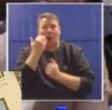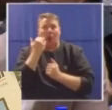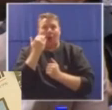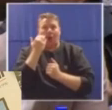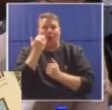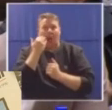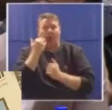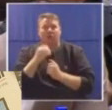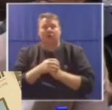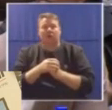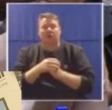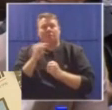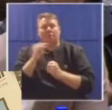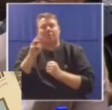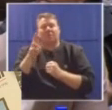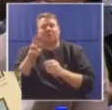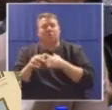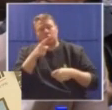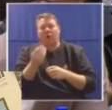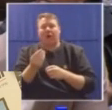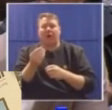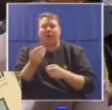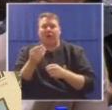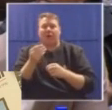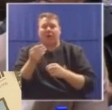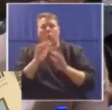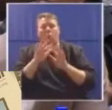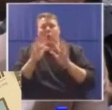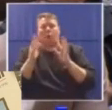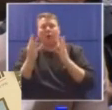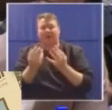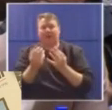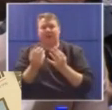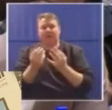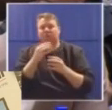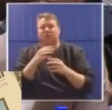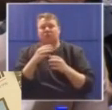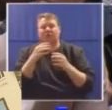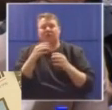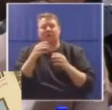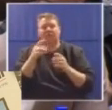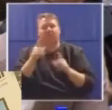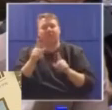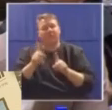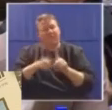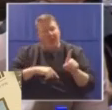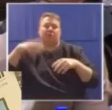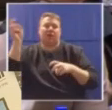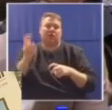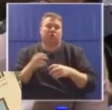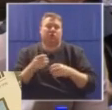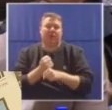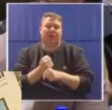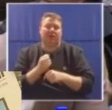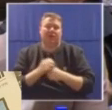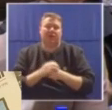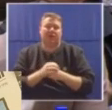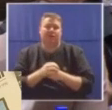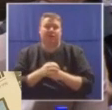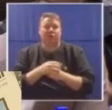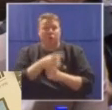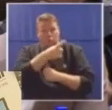Now, taking the public into your confidence, would the president agree that government's attempts to solve the